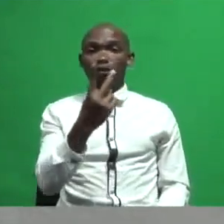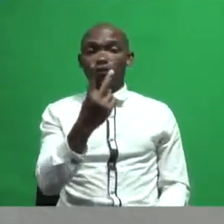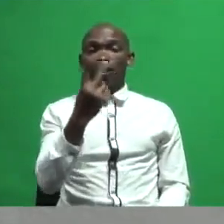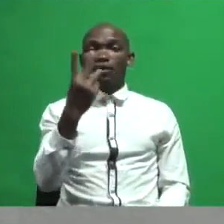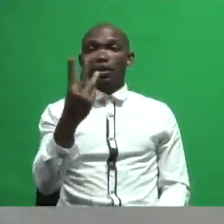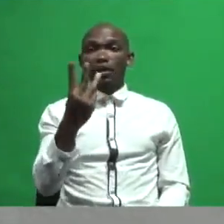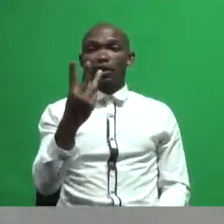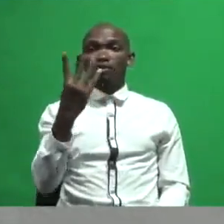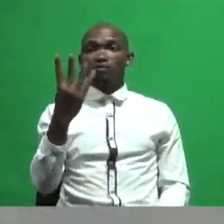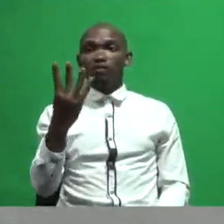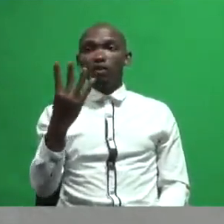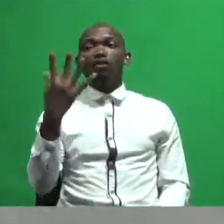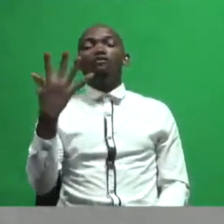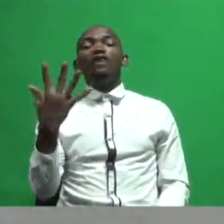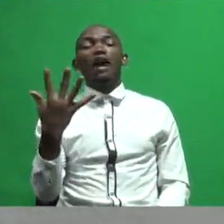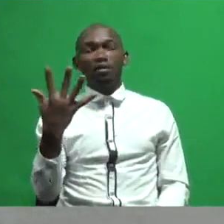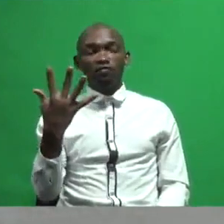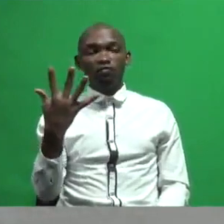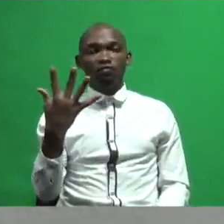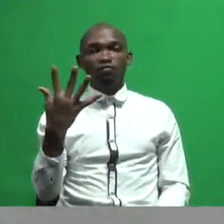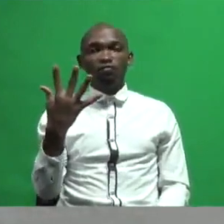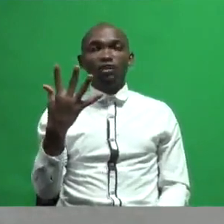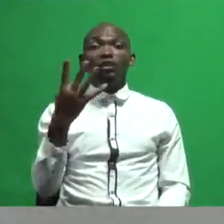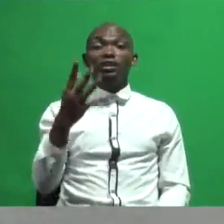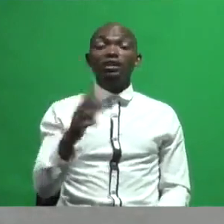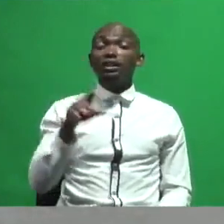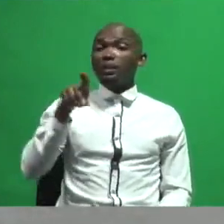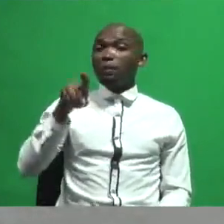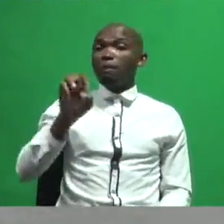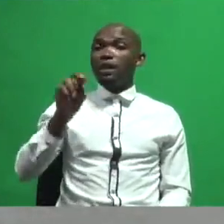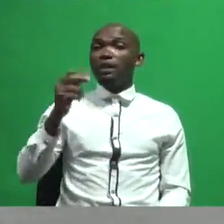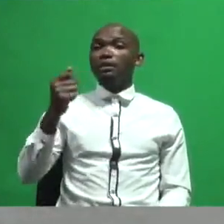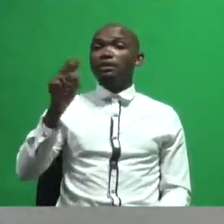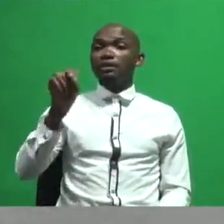1, 2, 3, 4, 5. In this